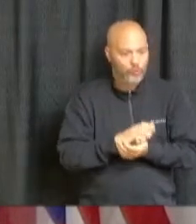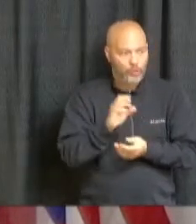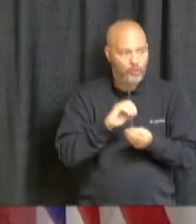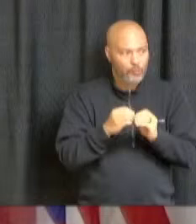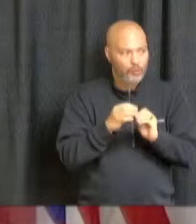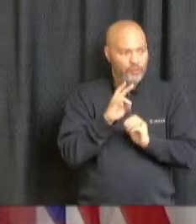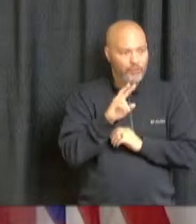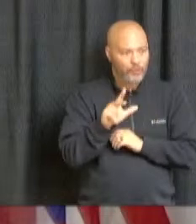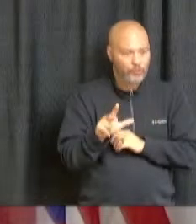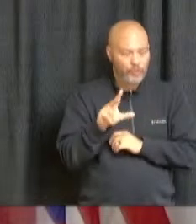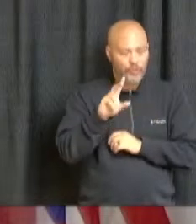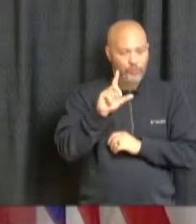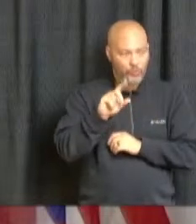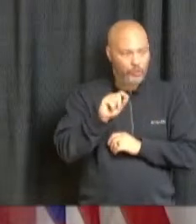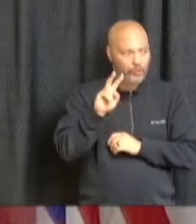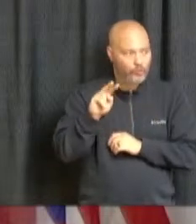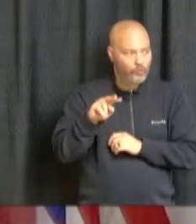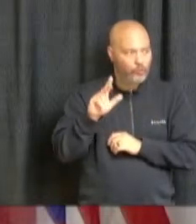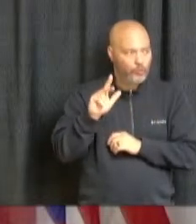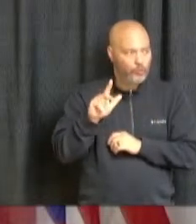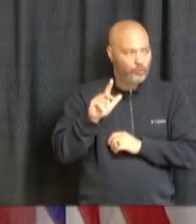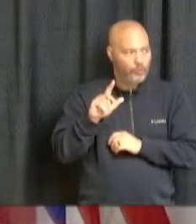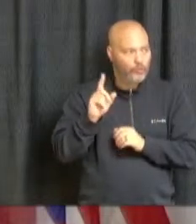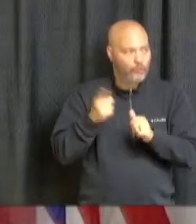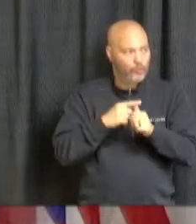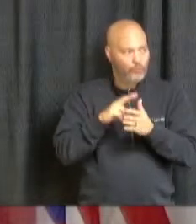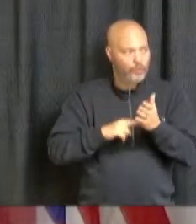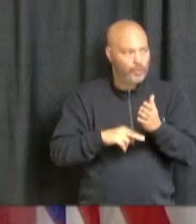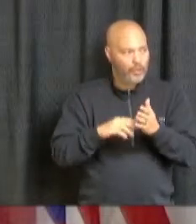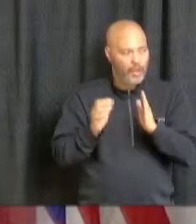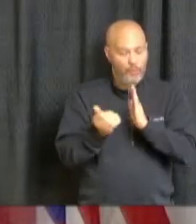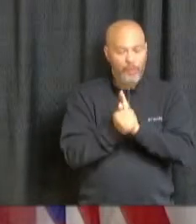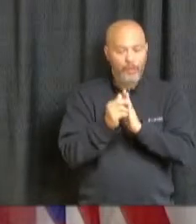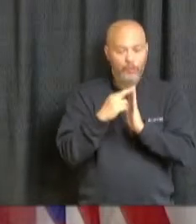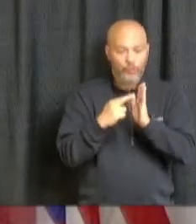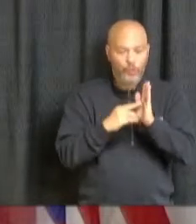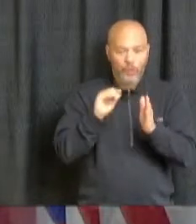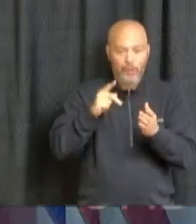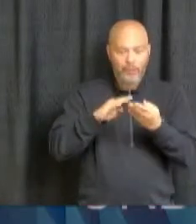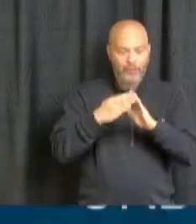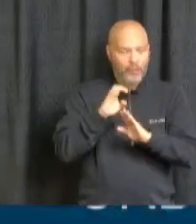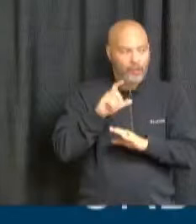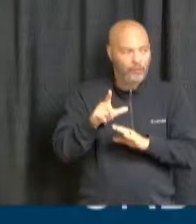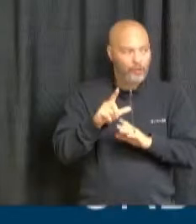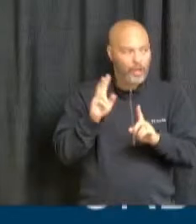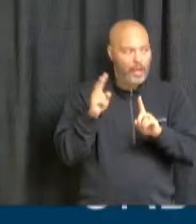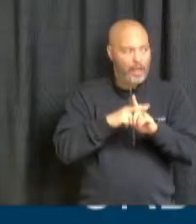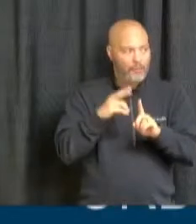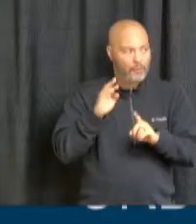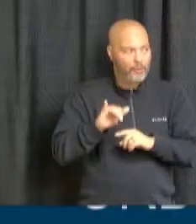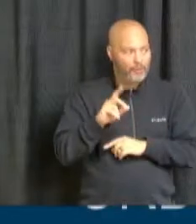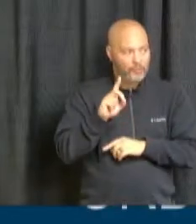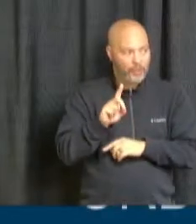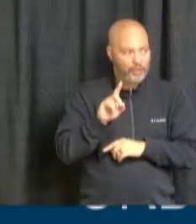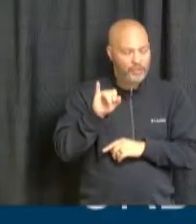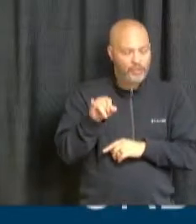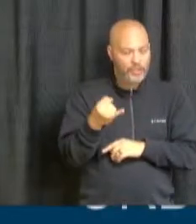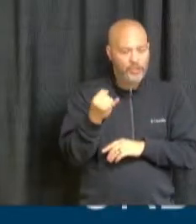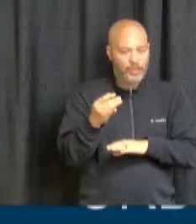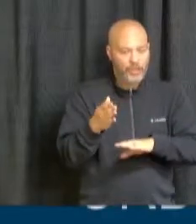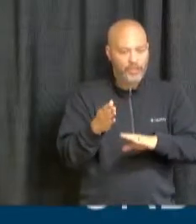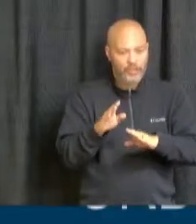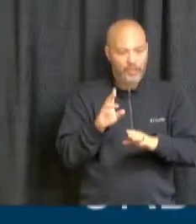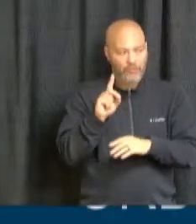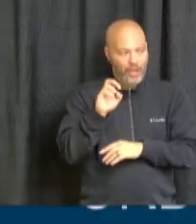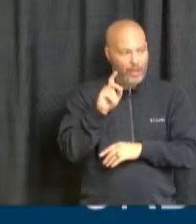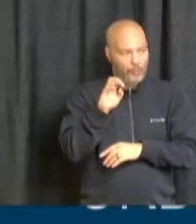Ordinance 73, 2022-23, first reading, amending the zoning ordinance and map of the city of Clarksville, application of